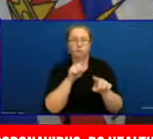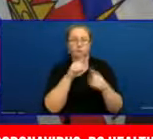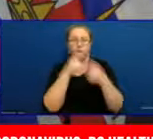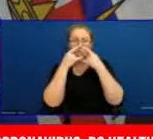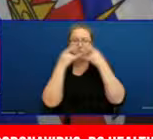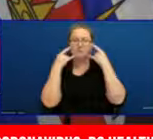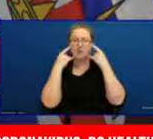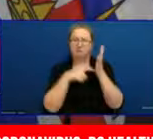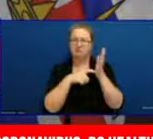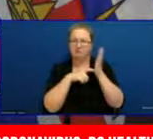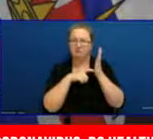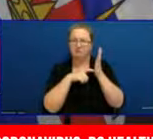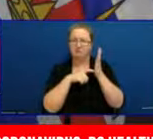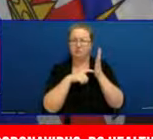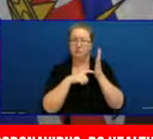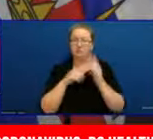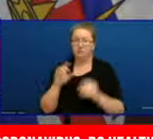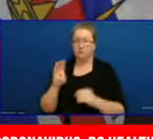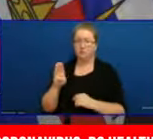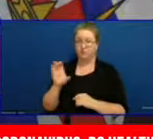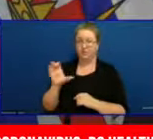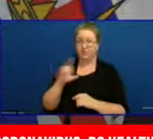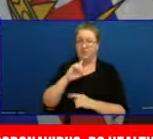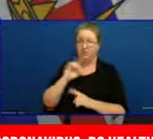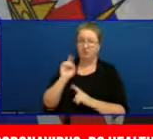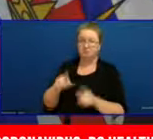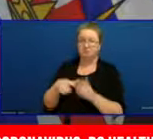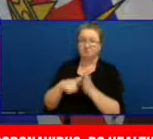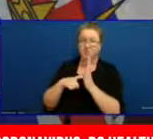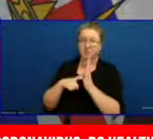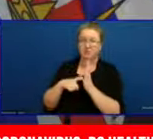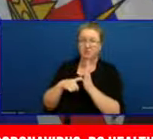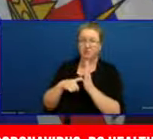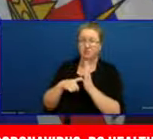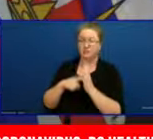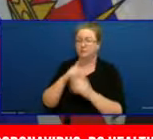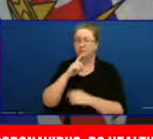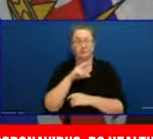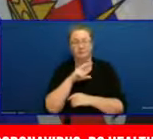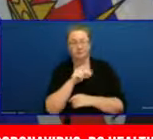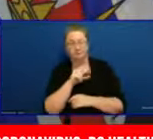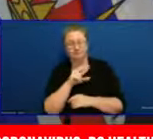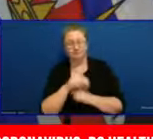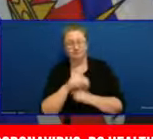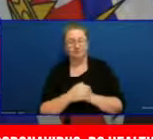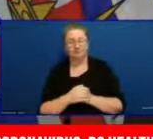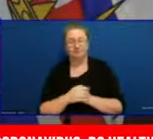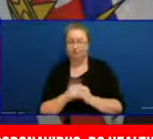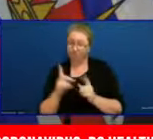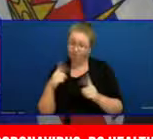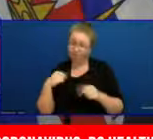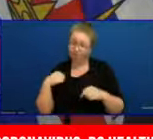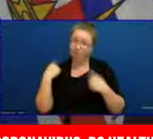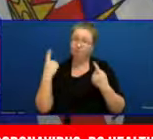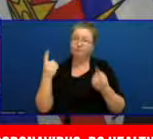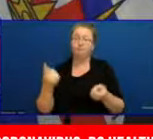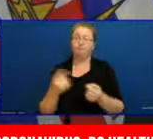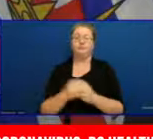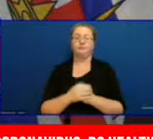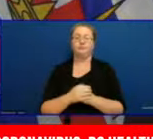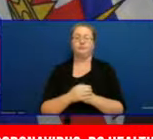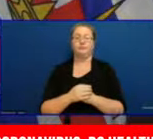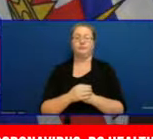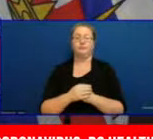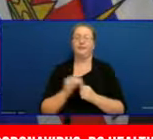province-wide mask mandates. So will BC consider that, or? No, we have